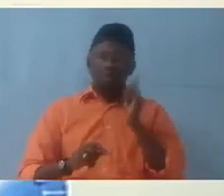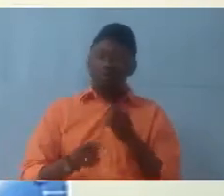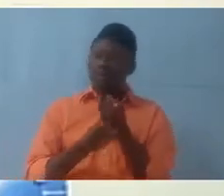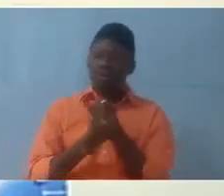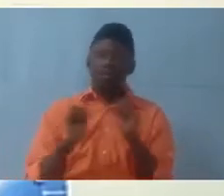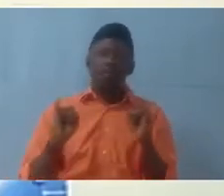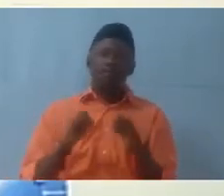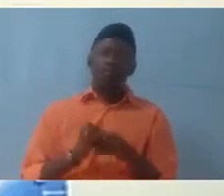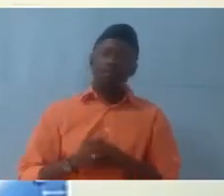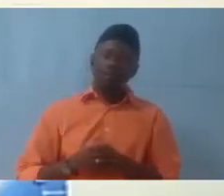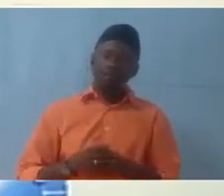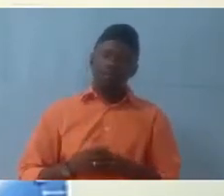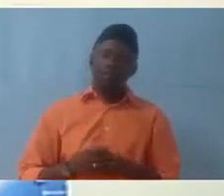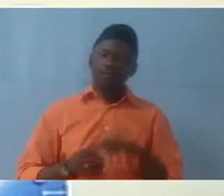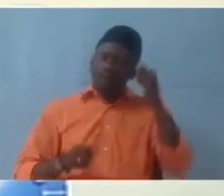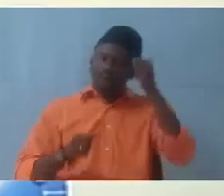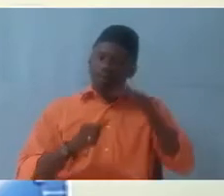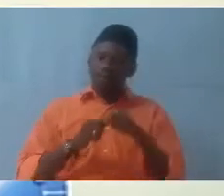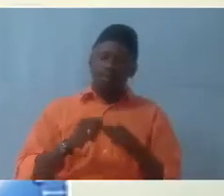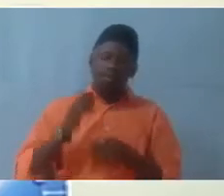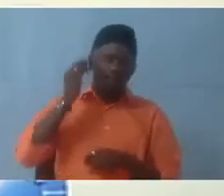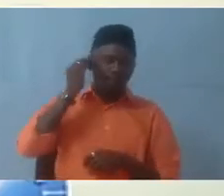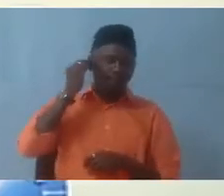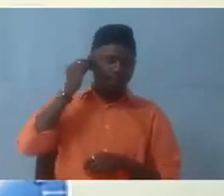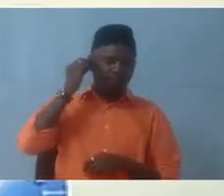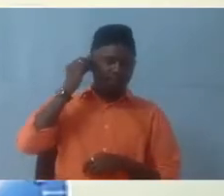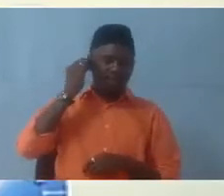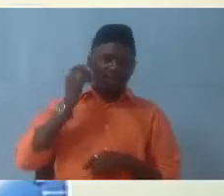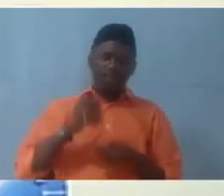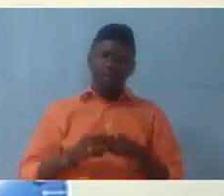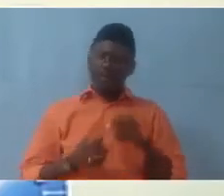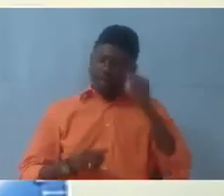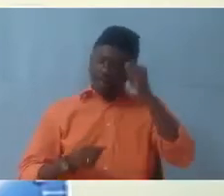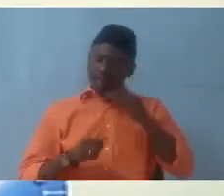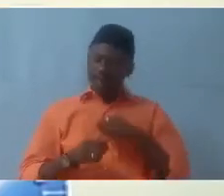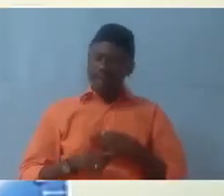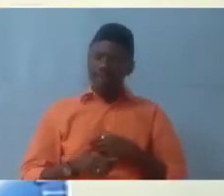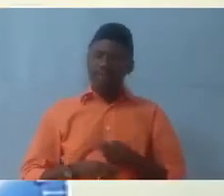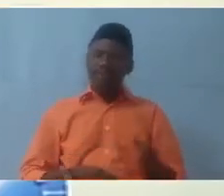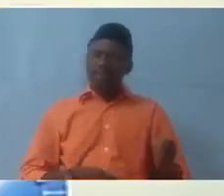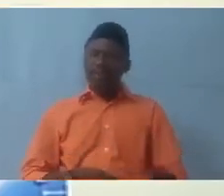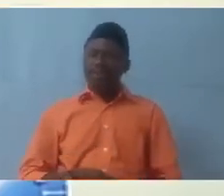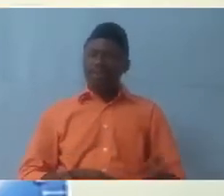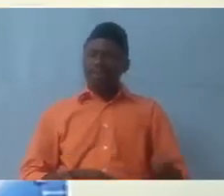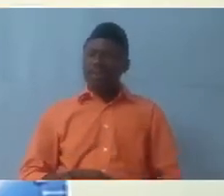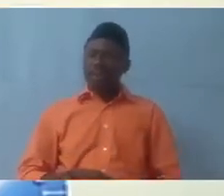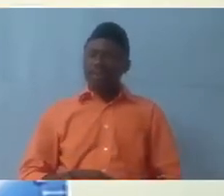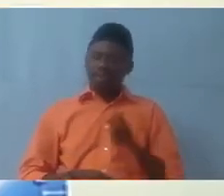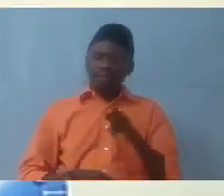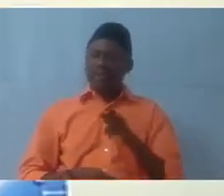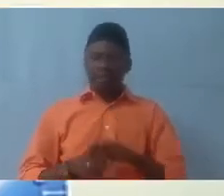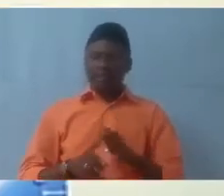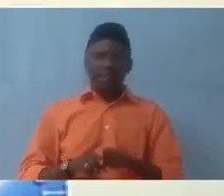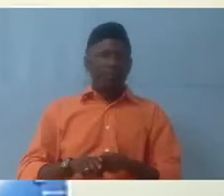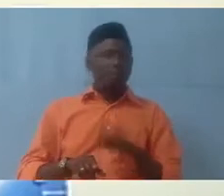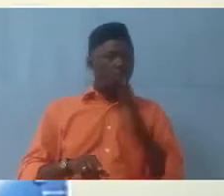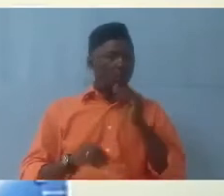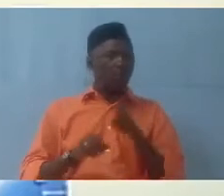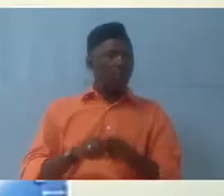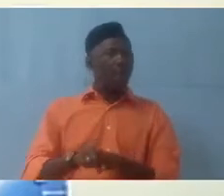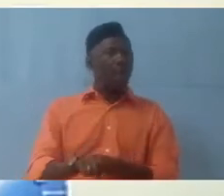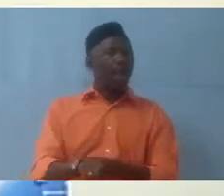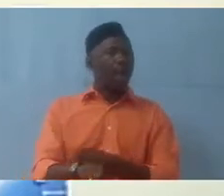So I recall pulling his suit and telling him, my friend, you're really going too far. Ci la ko xati nak ci suitam bi ne ko suma waji